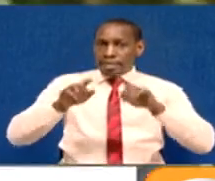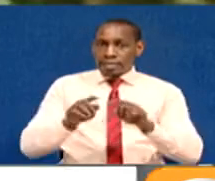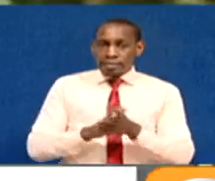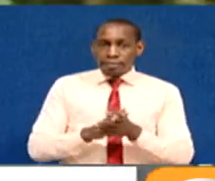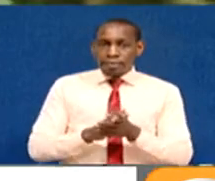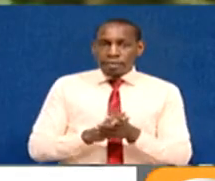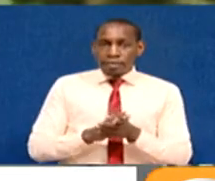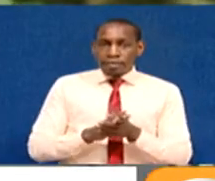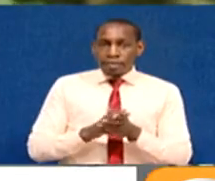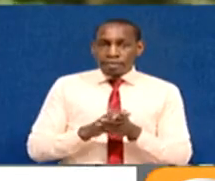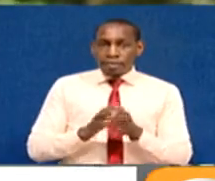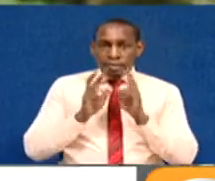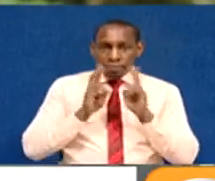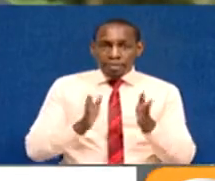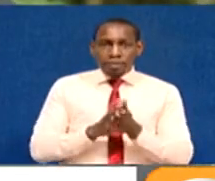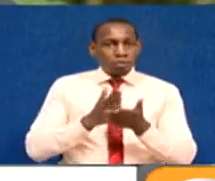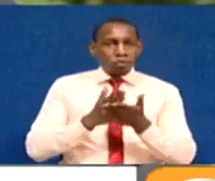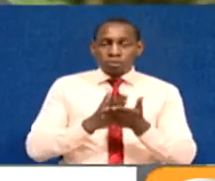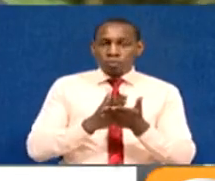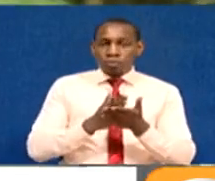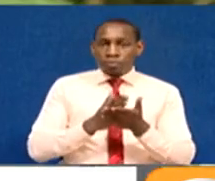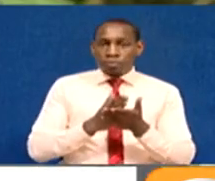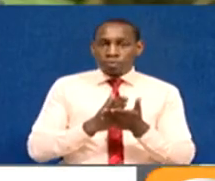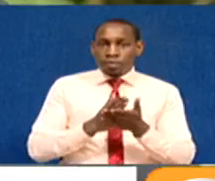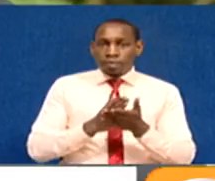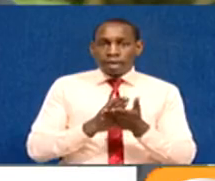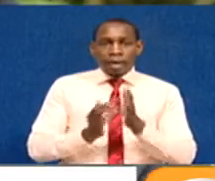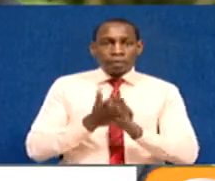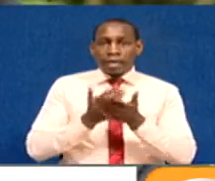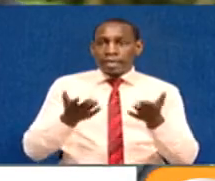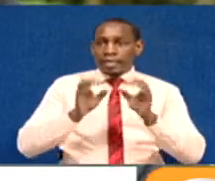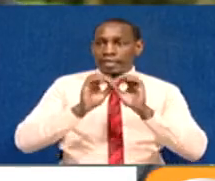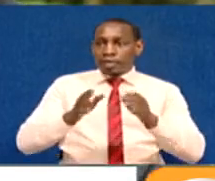this, I'm good to go. I have nothing to lose.